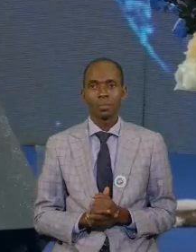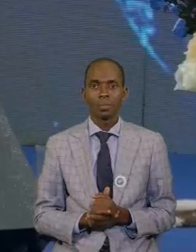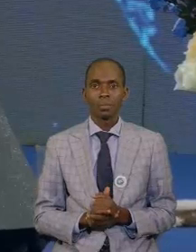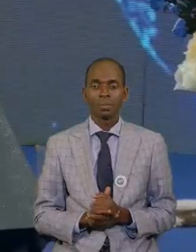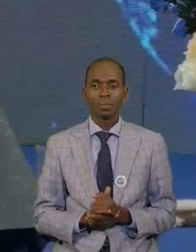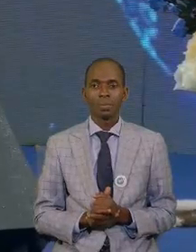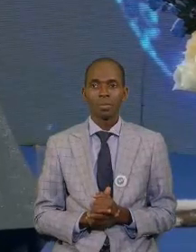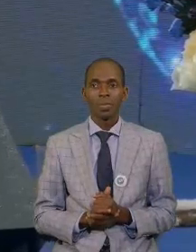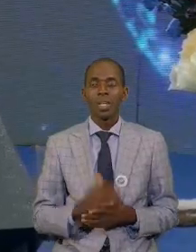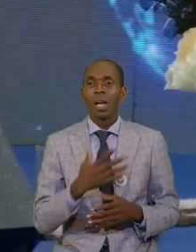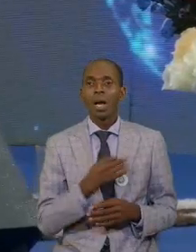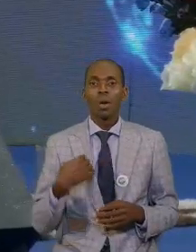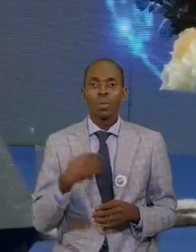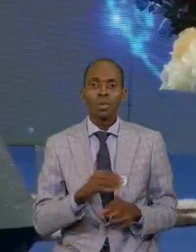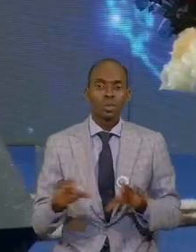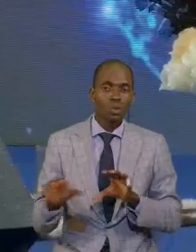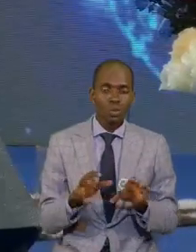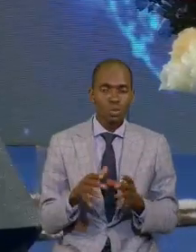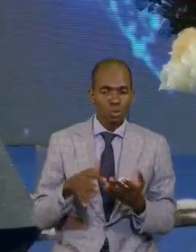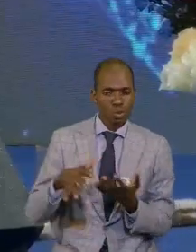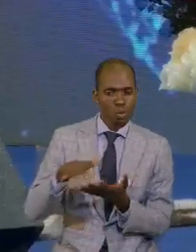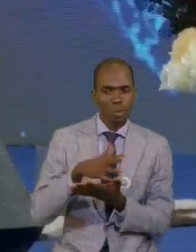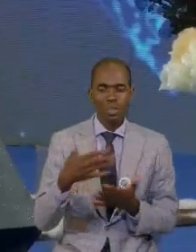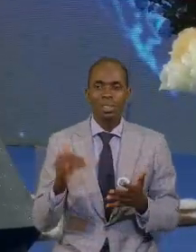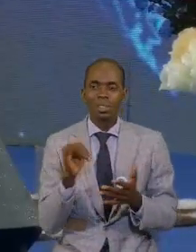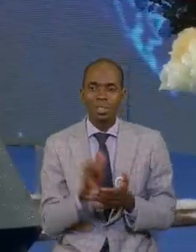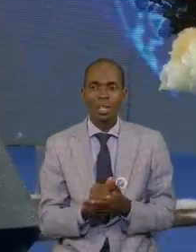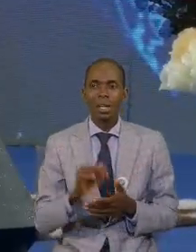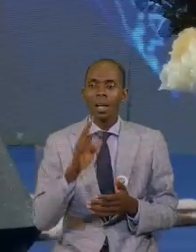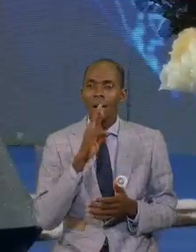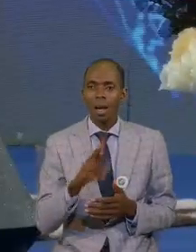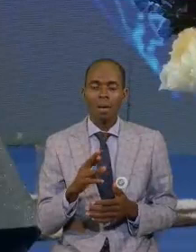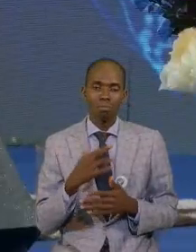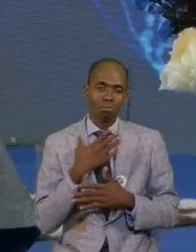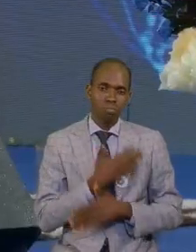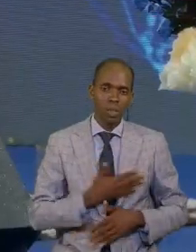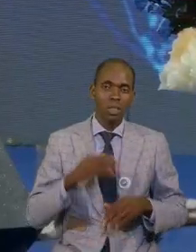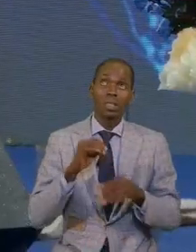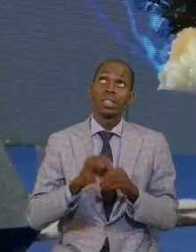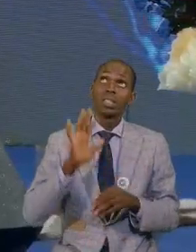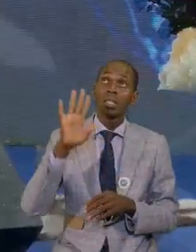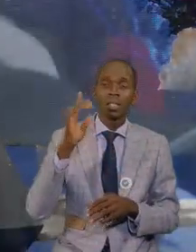And we do those things that are pleasing, pleasant in his sight.